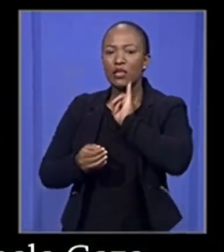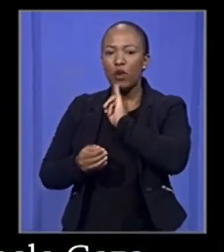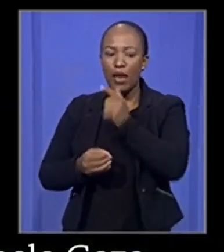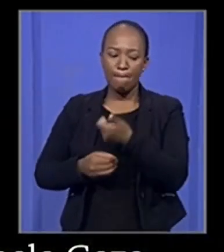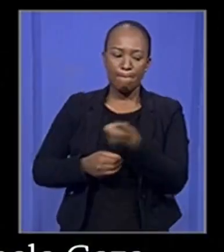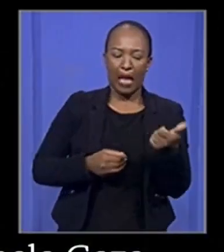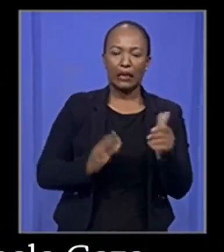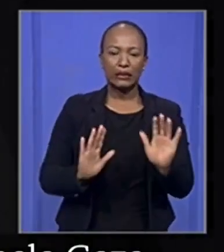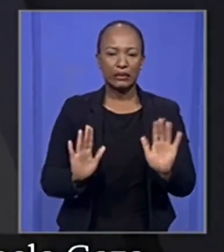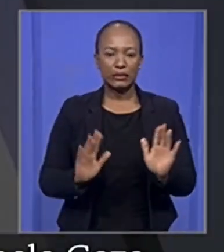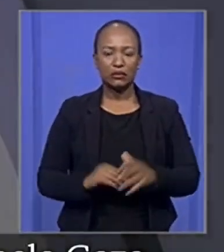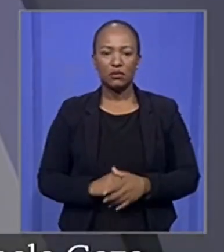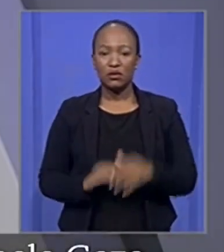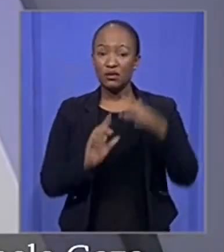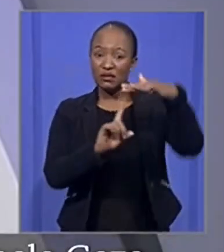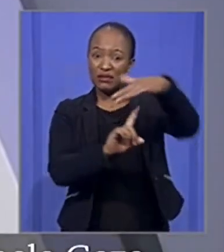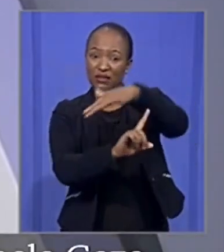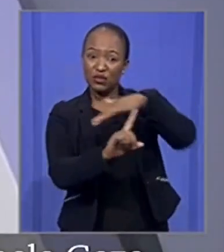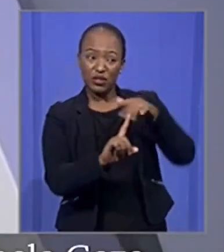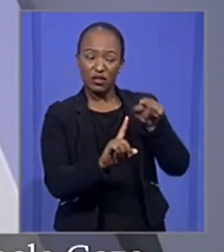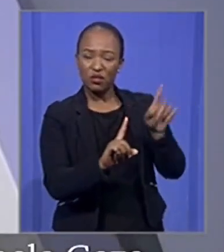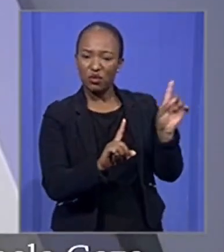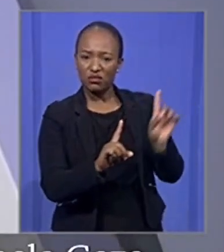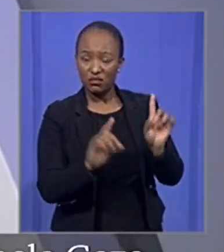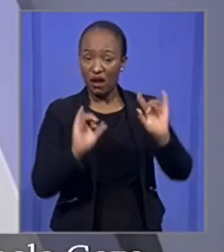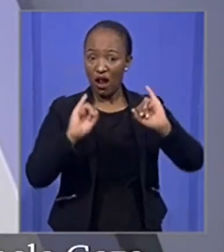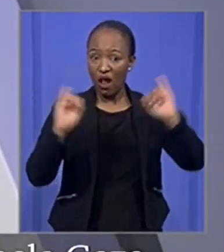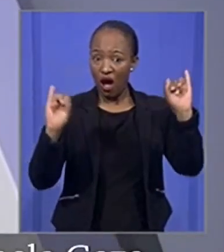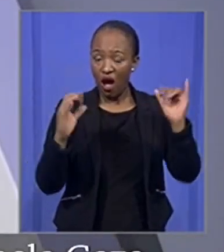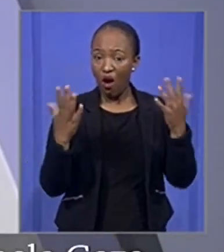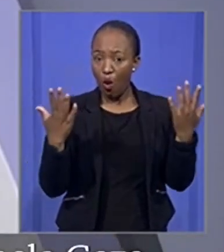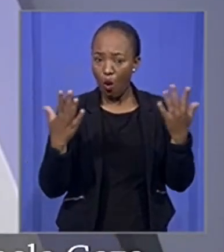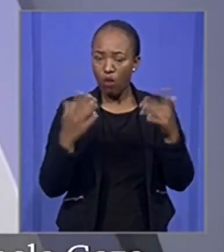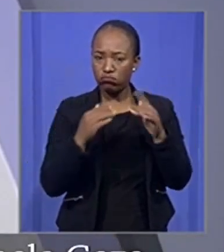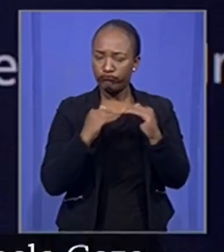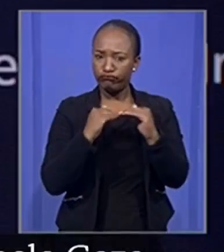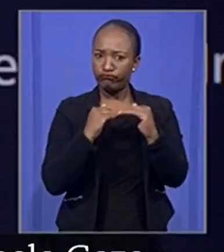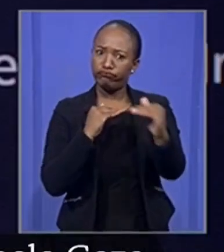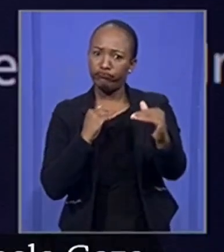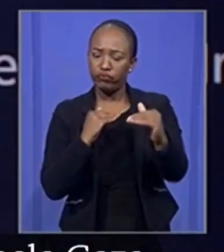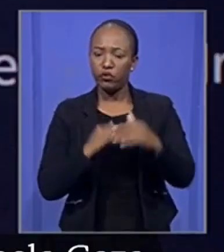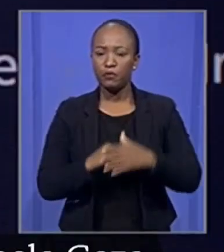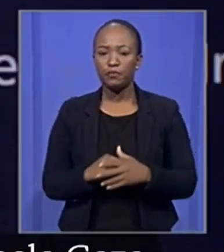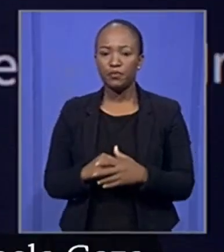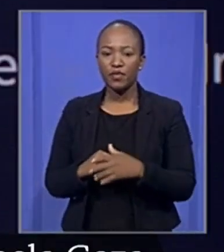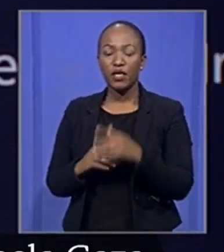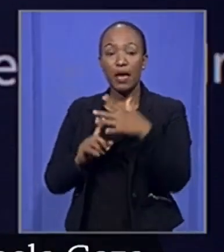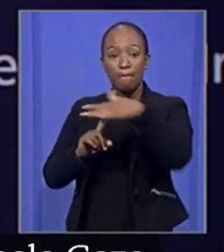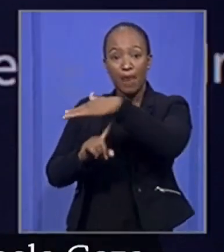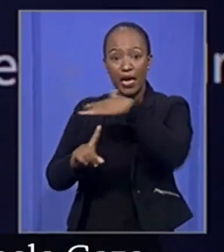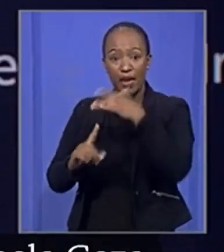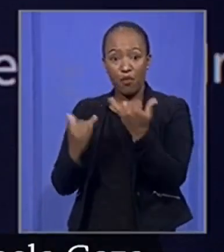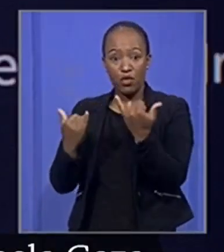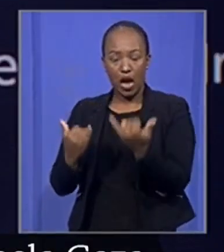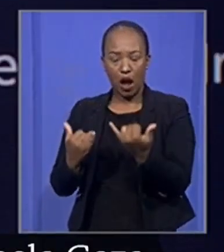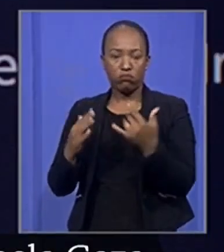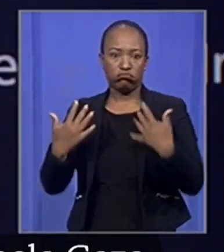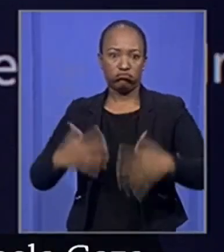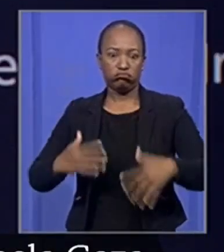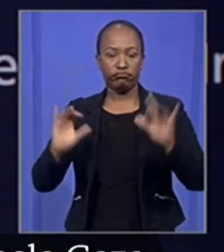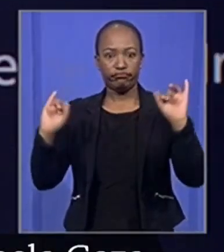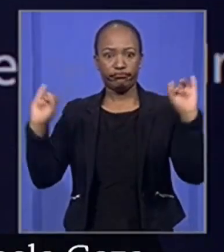iphetetsa. Maemo ke a mofuta ofeng a khutsitse kapa maemo a tsitsipane ho jwang hona jwale? Maemo a tsitsipane haholo hobane taba ya bohlokwa ke hore